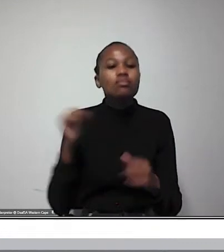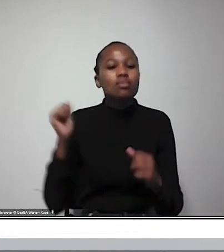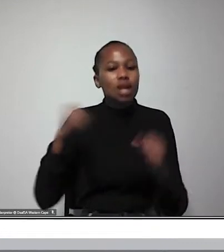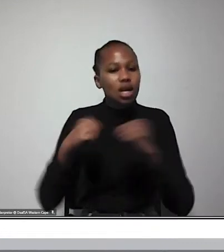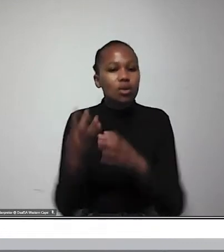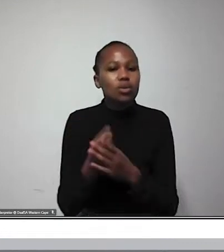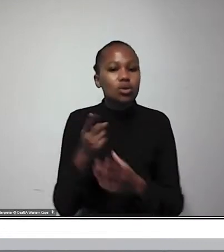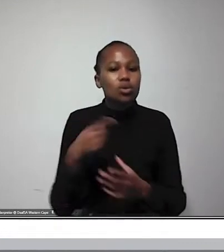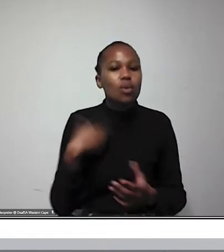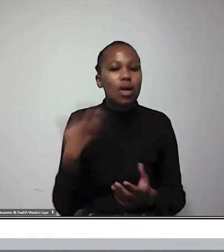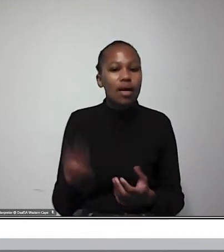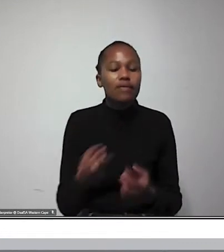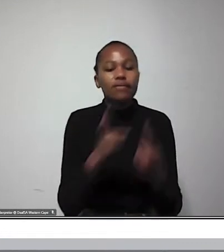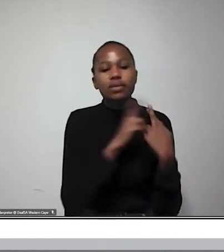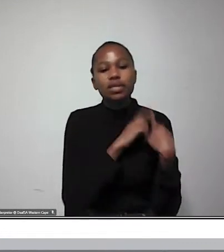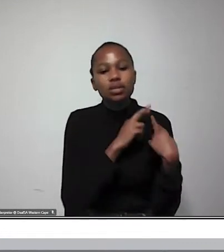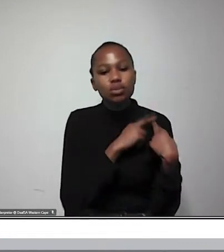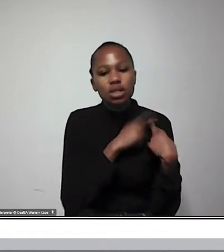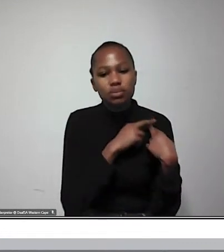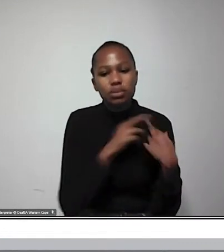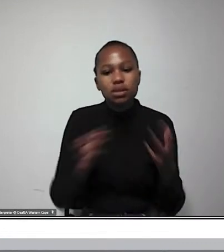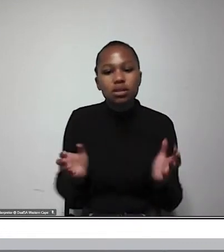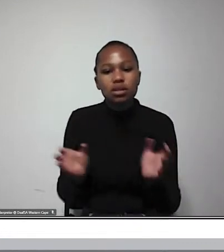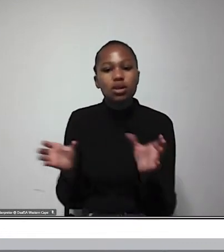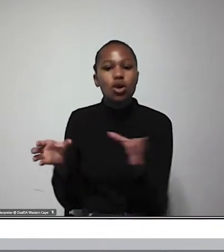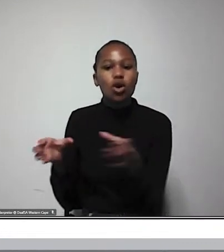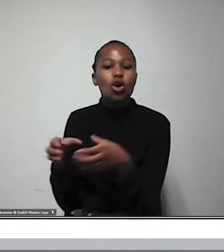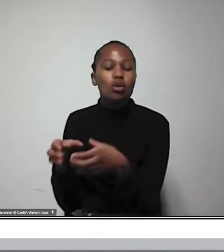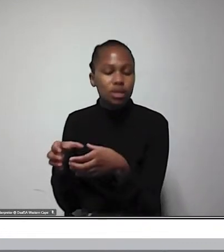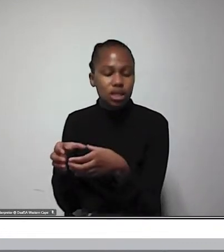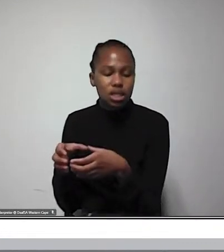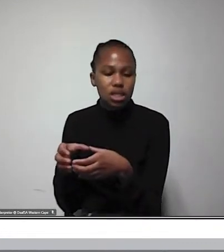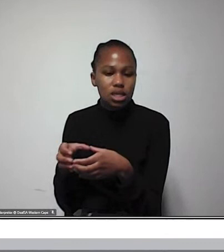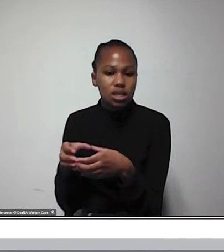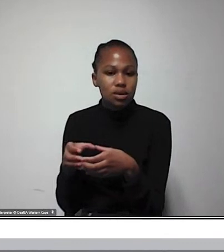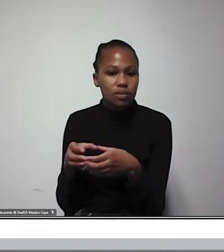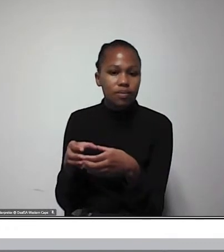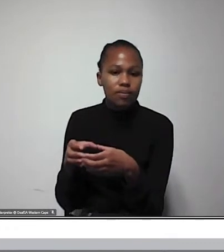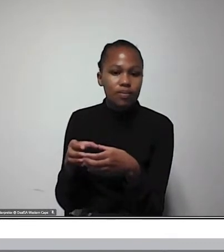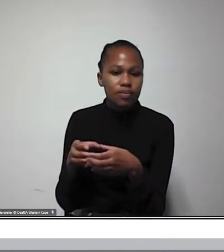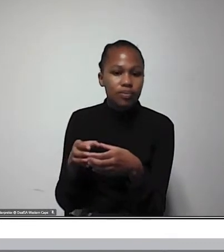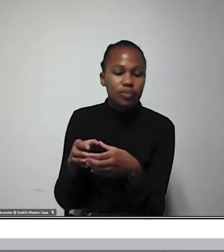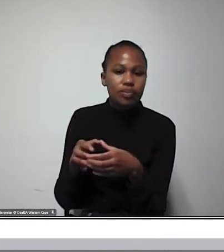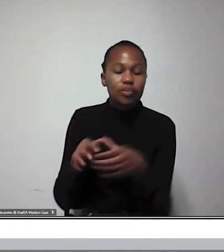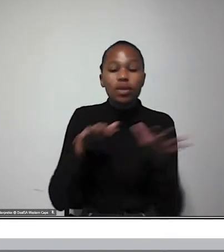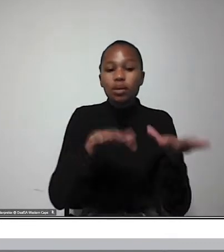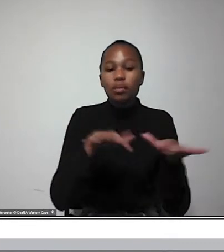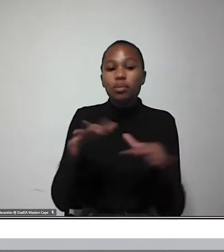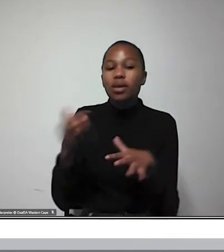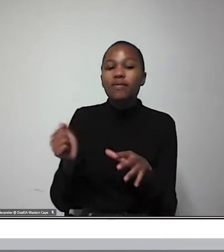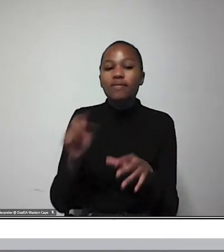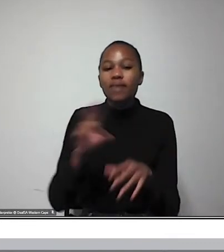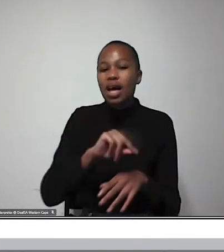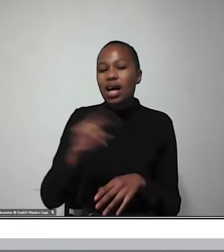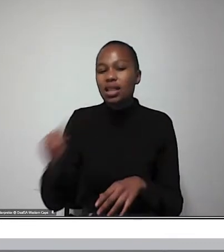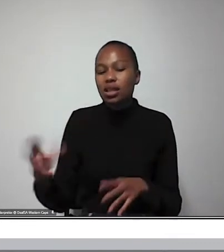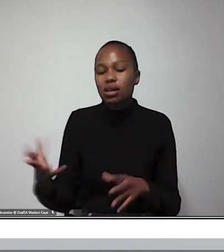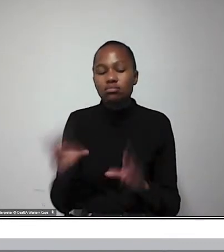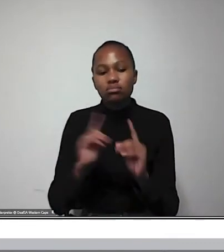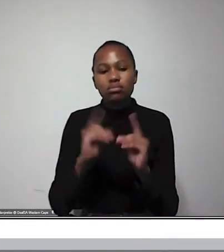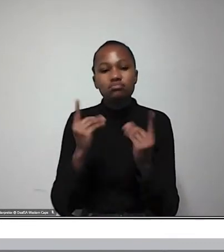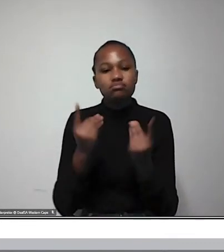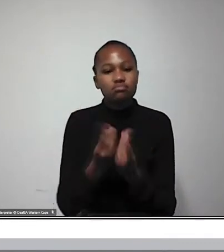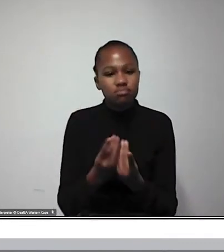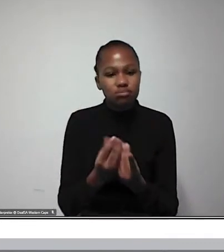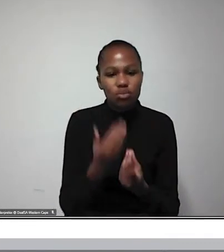responsibility as a committee, and, you know, and people, you know, we've got other departments that come and account to us,